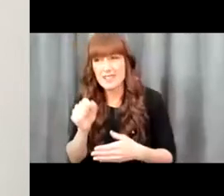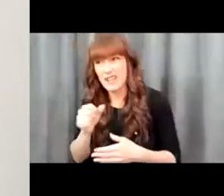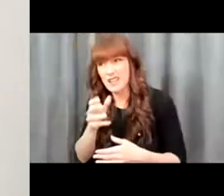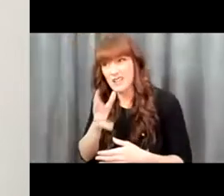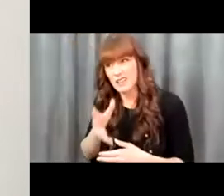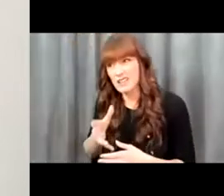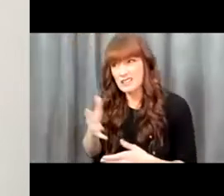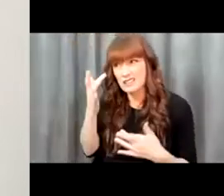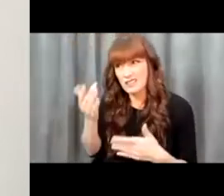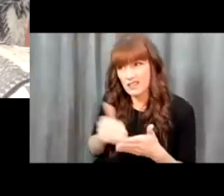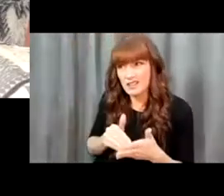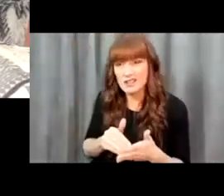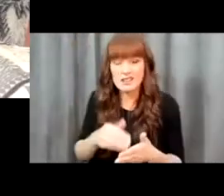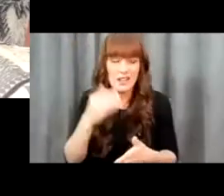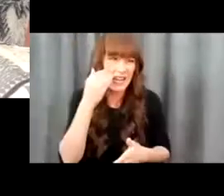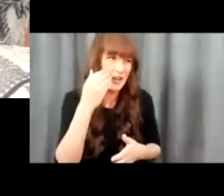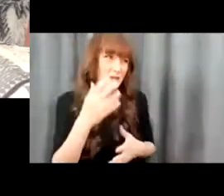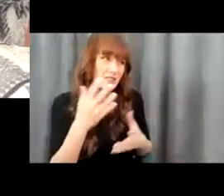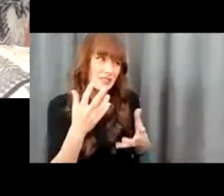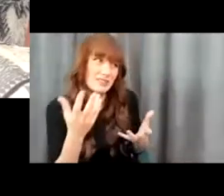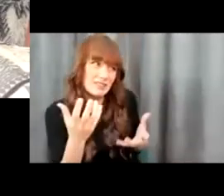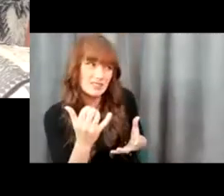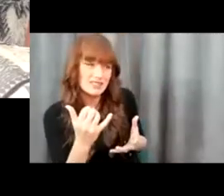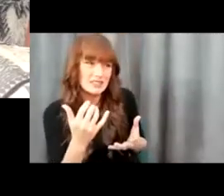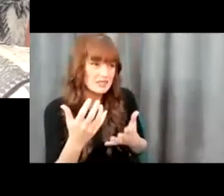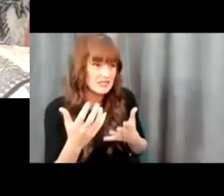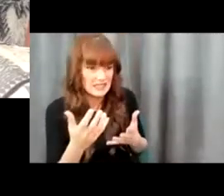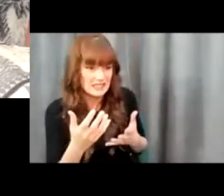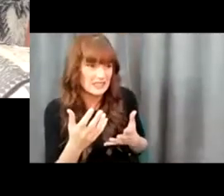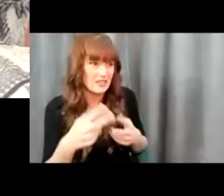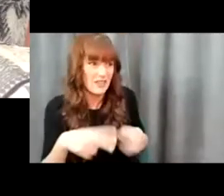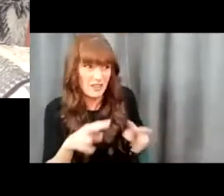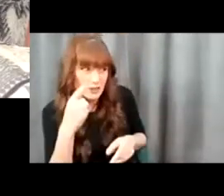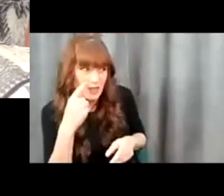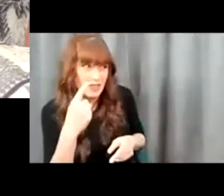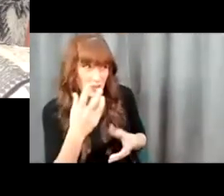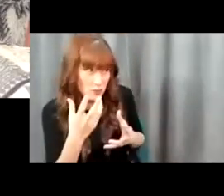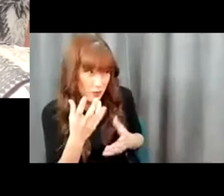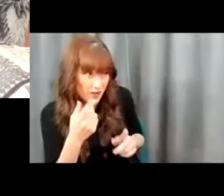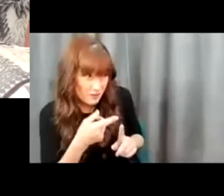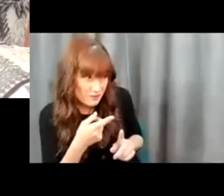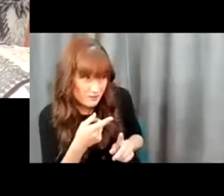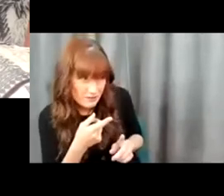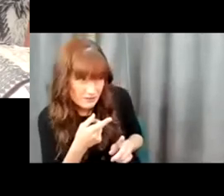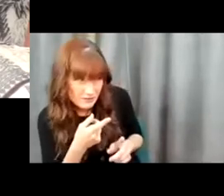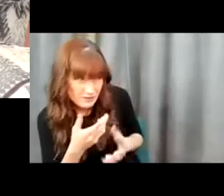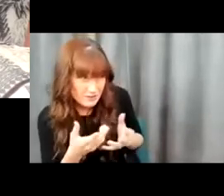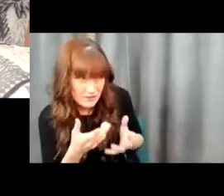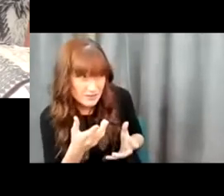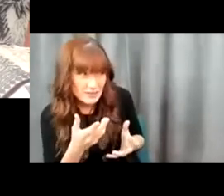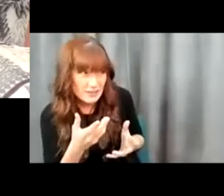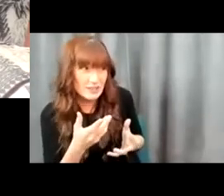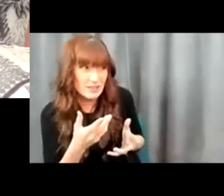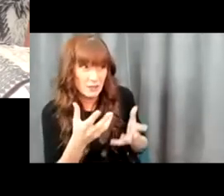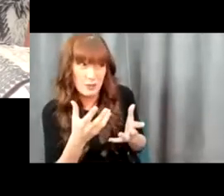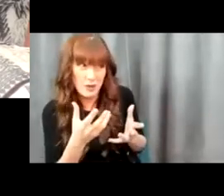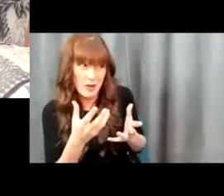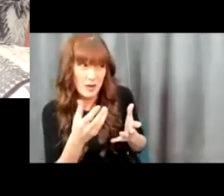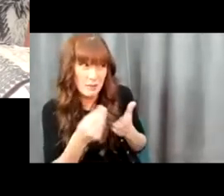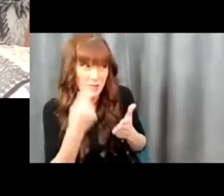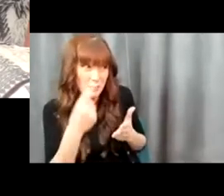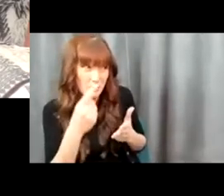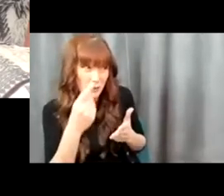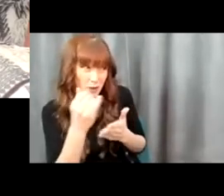sick again. Look, I know it's not as much as you thought, but this is what you want, right? To get money for your